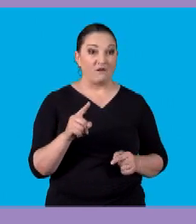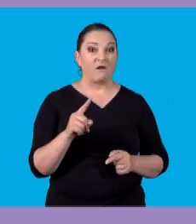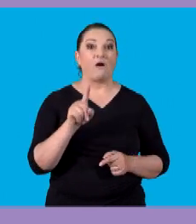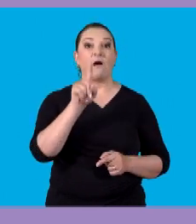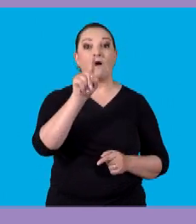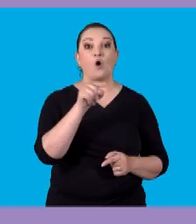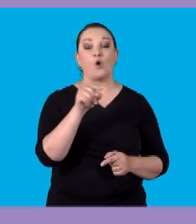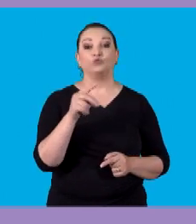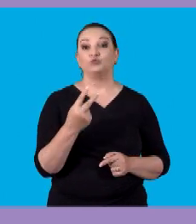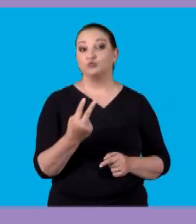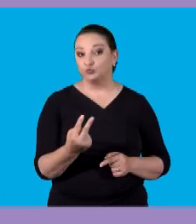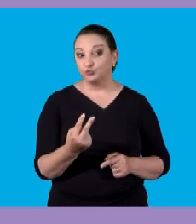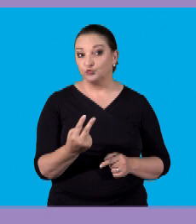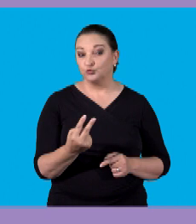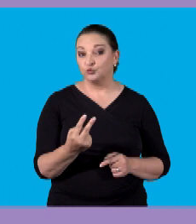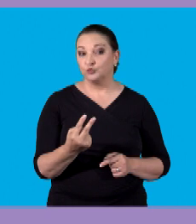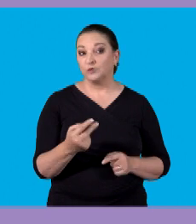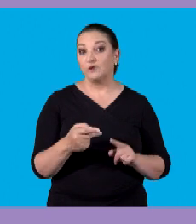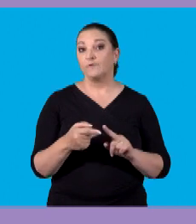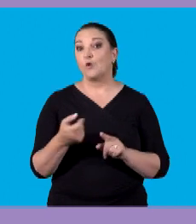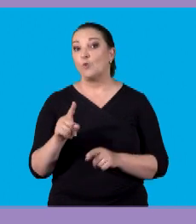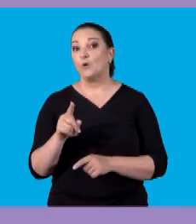is half of